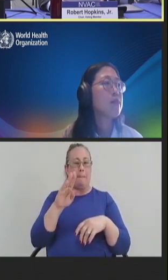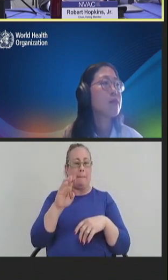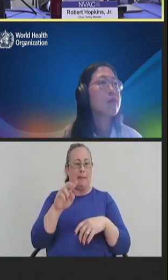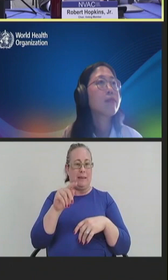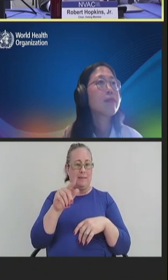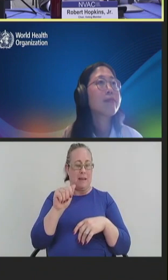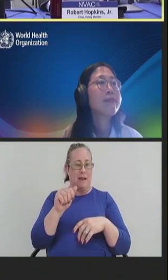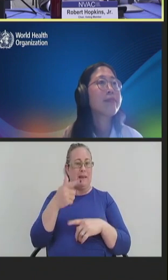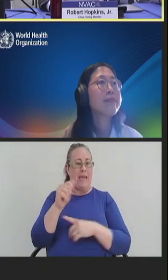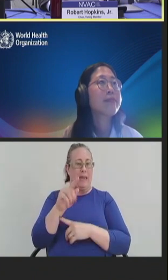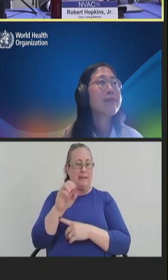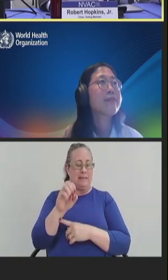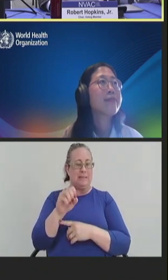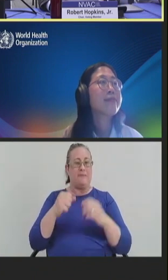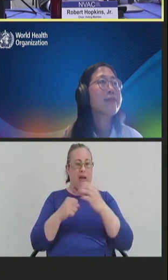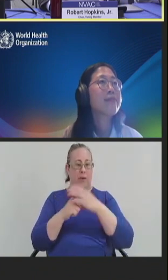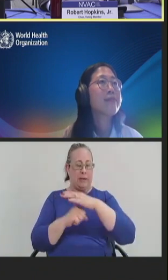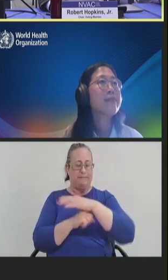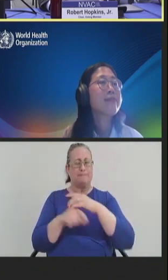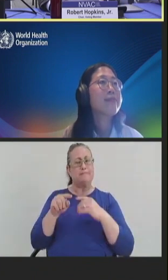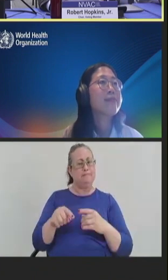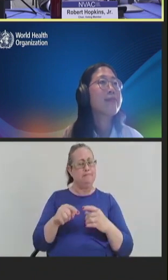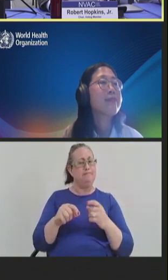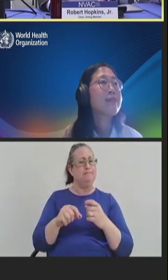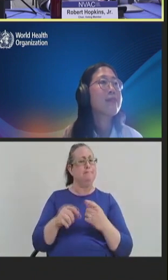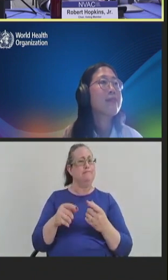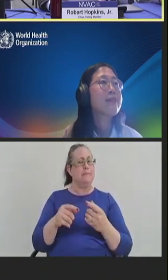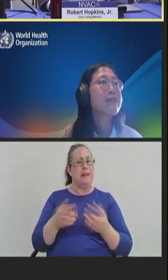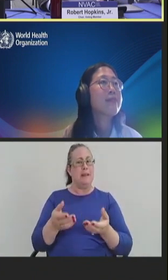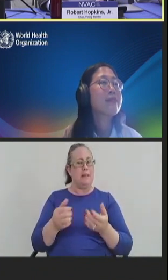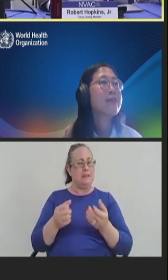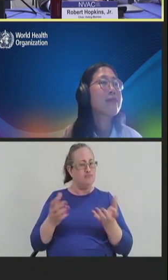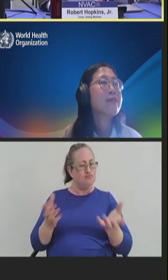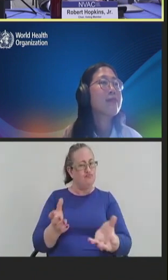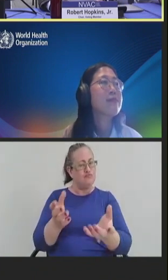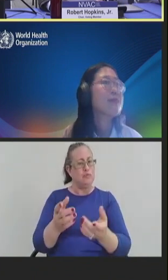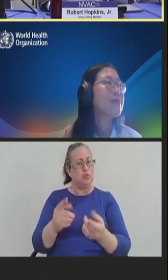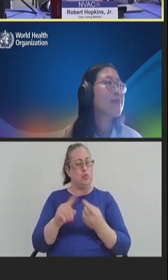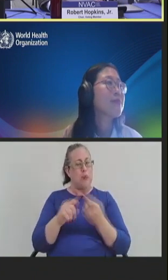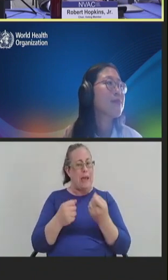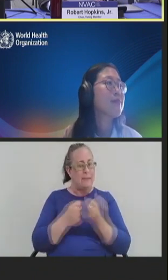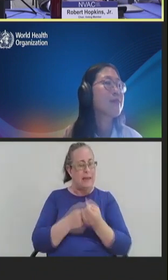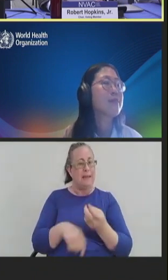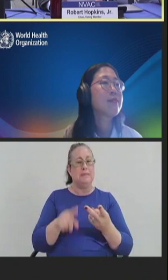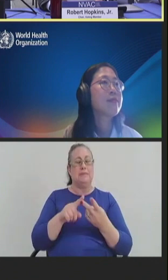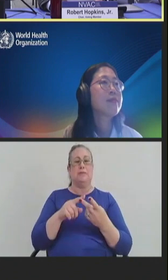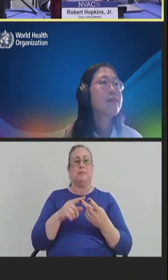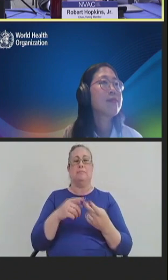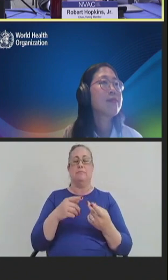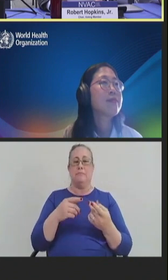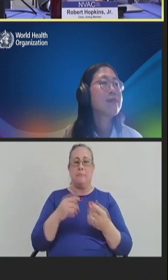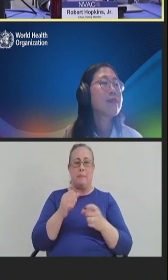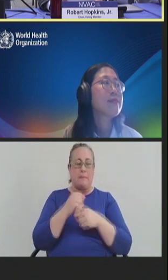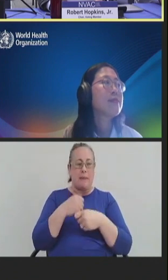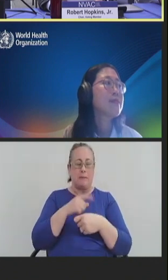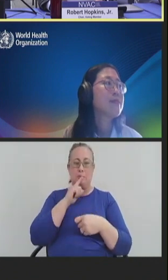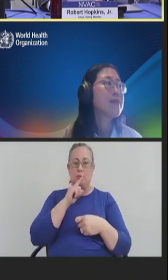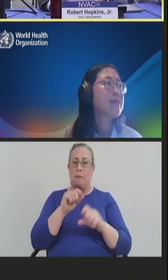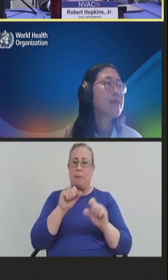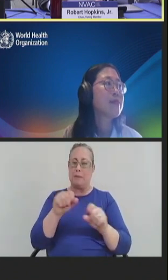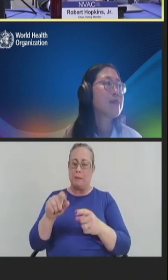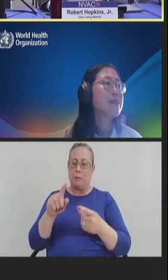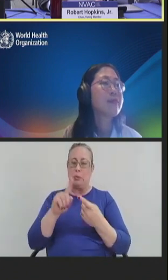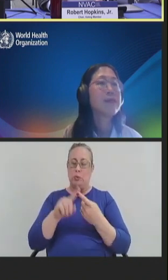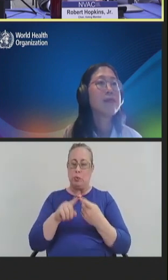This communication campaign calls on world leaders to advocate, support, and fund vaccines and the immunization programs that deliver